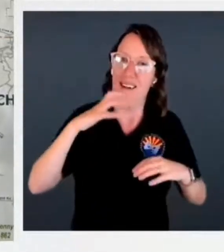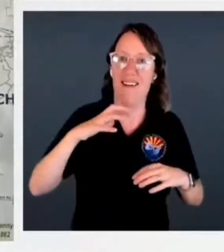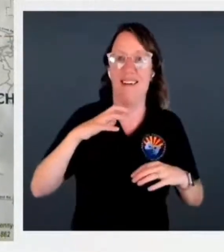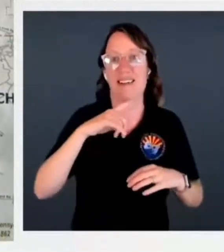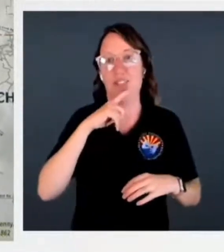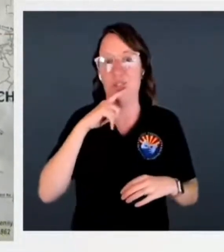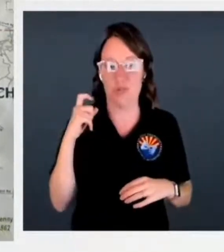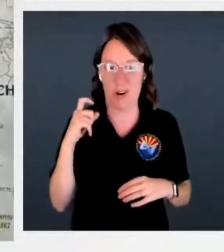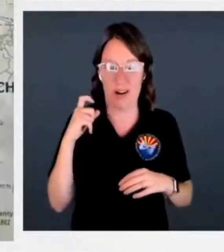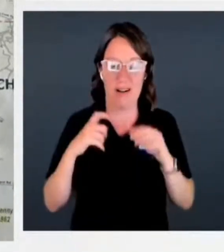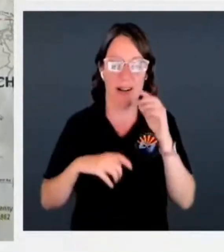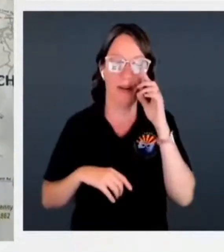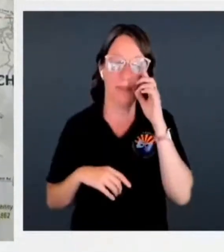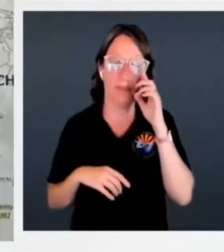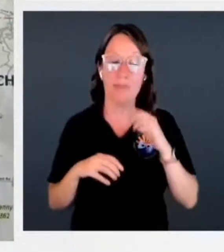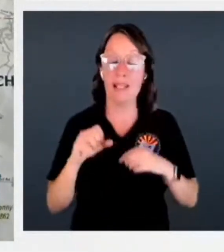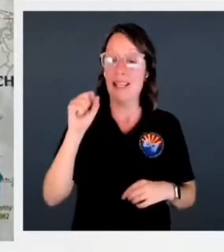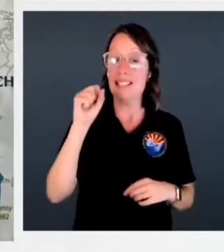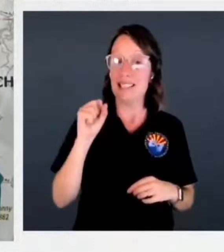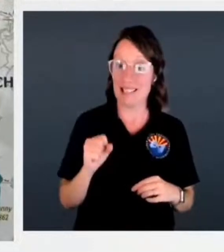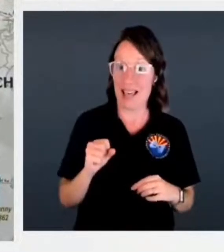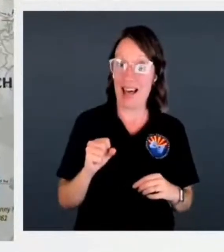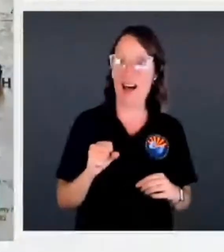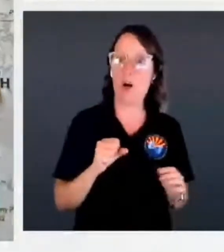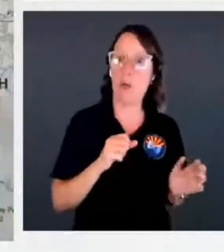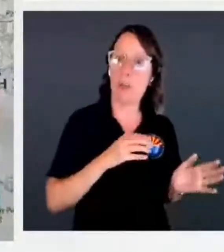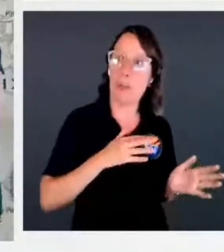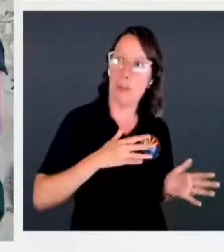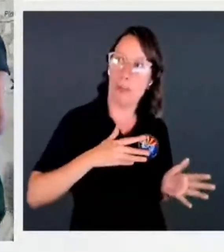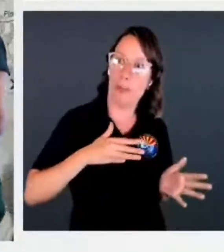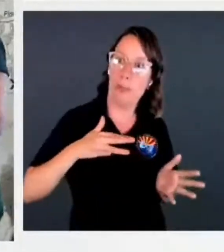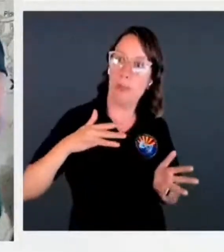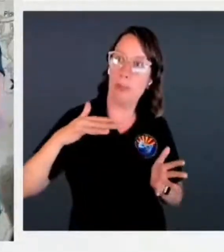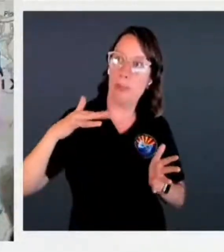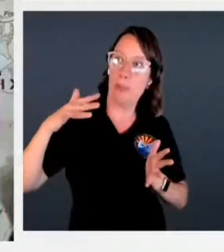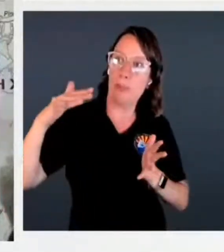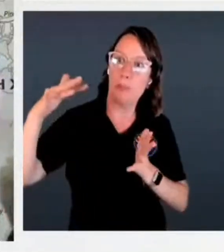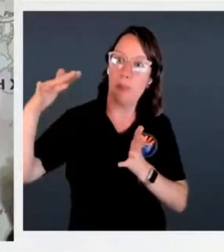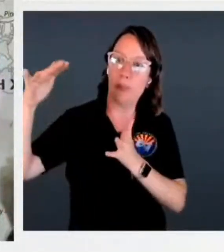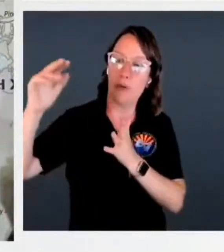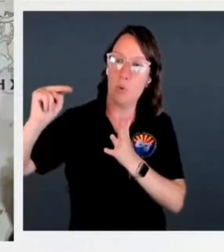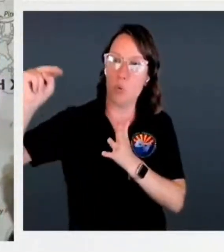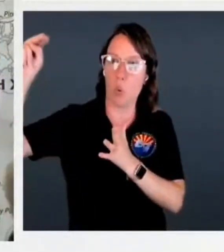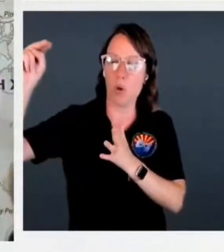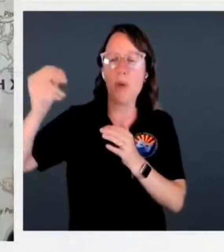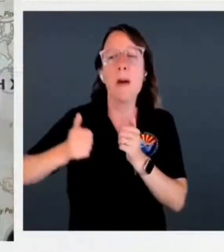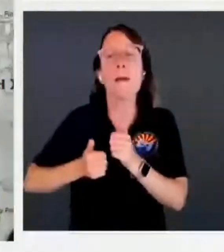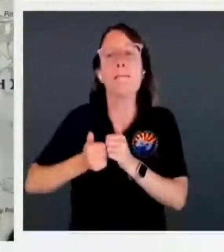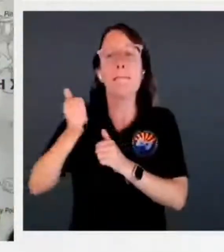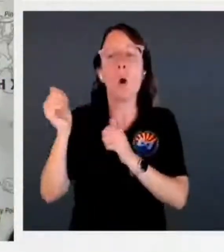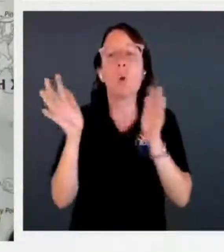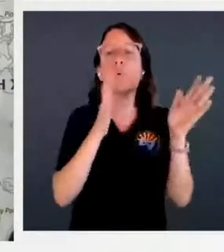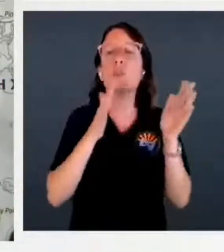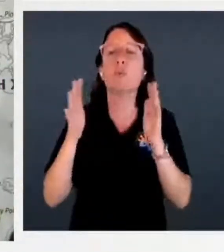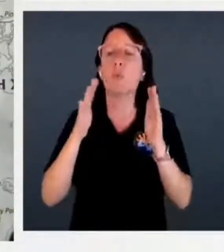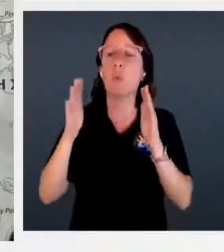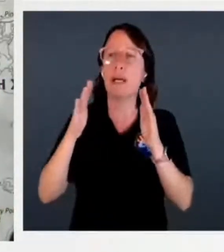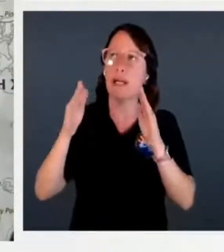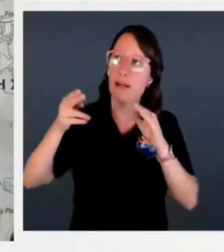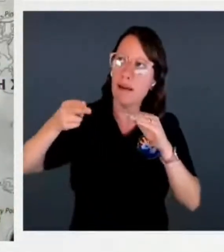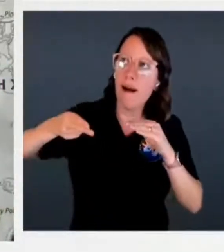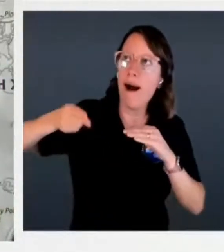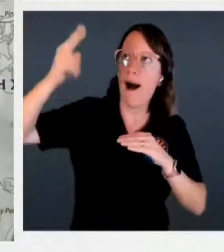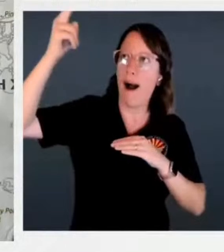start seeing more of a south-southwest flow. Most of that wind was higher up, but it was enough that it scoured the smoke